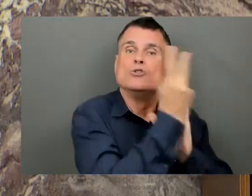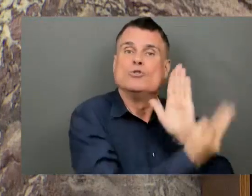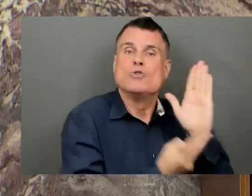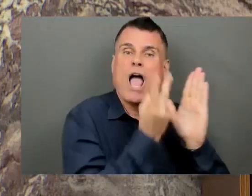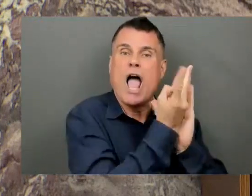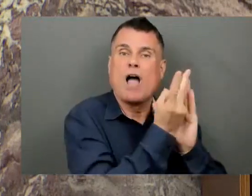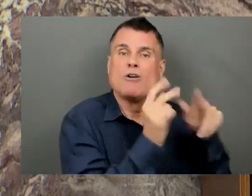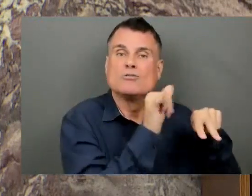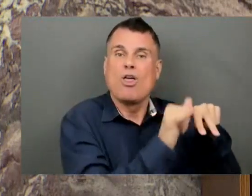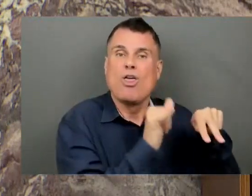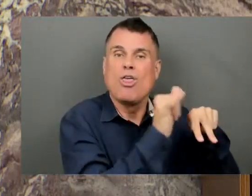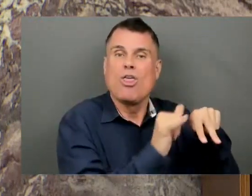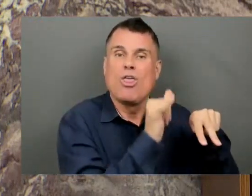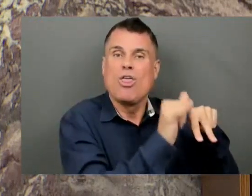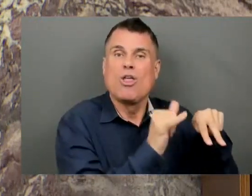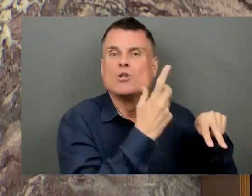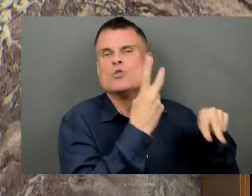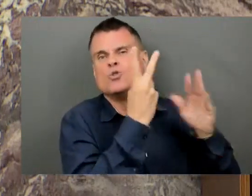The result